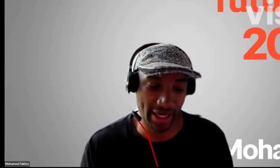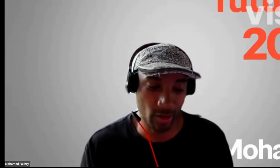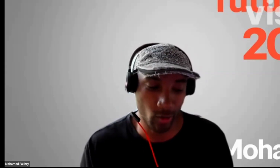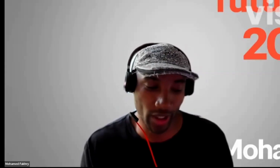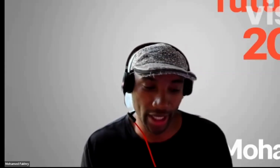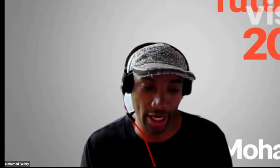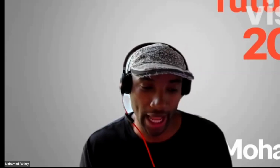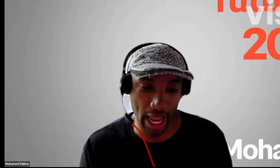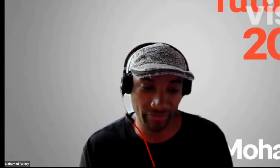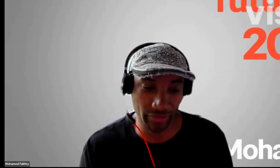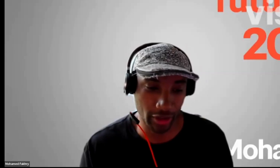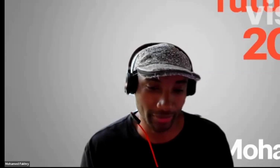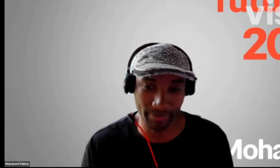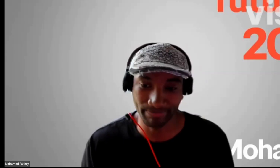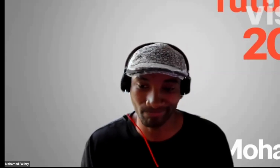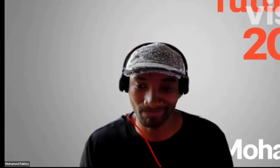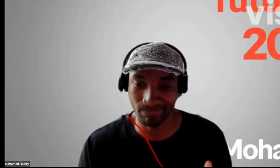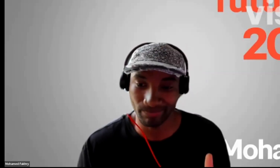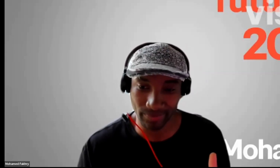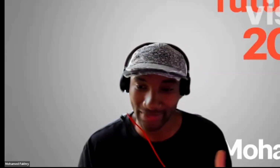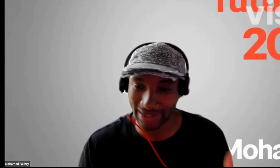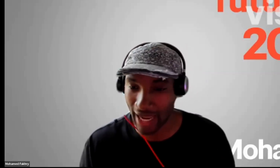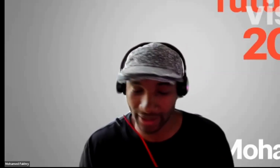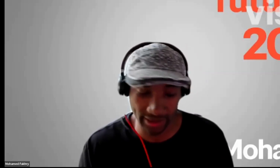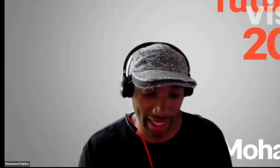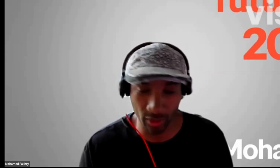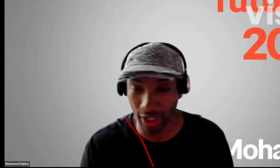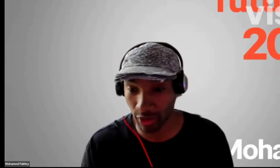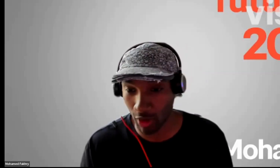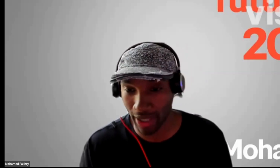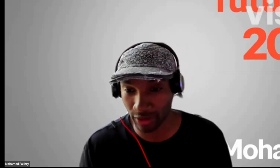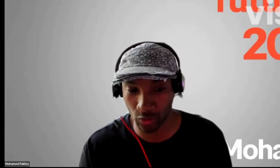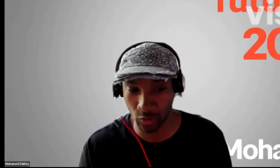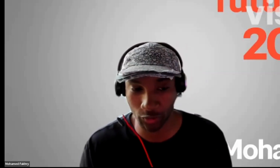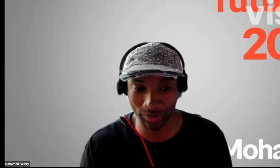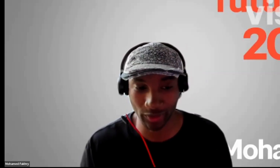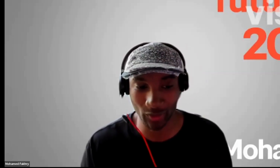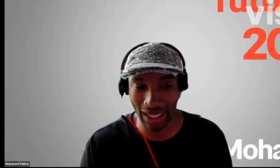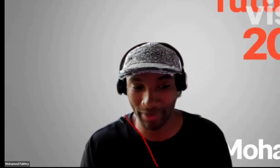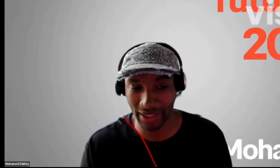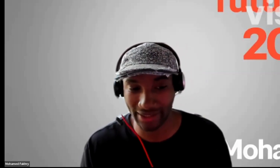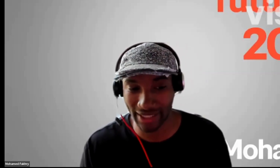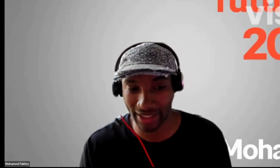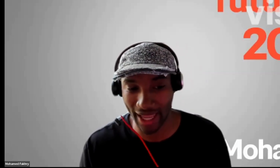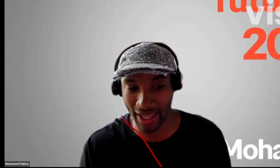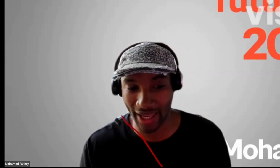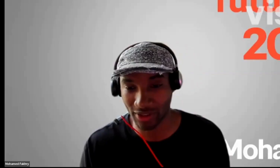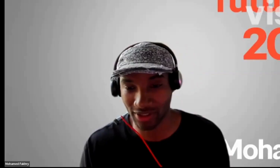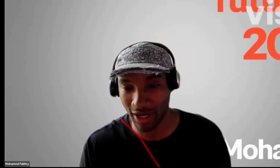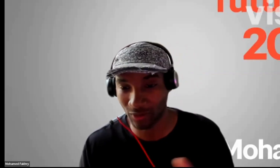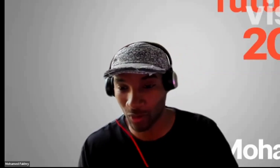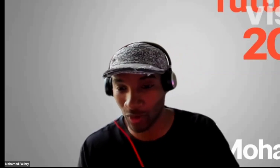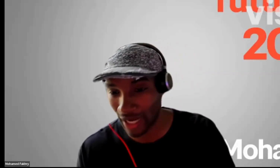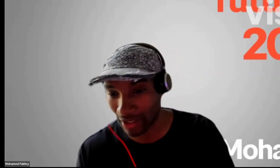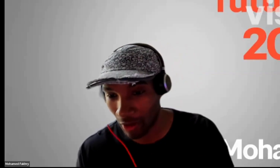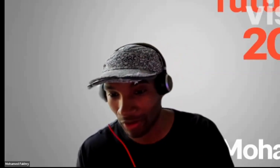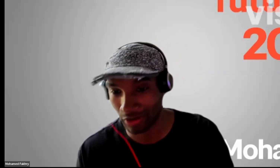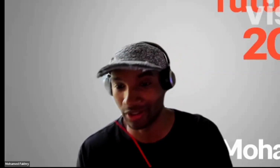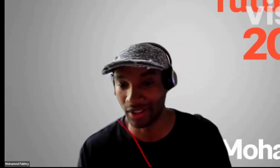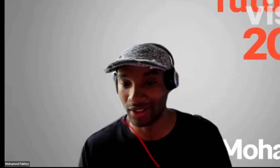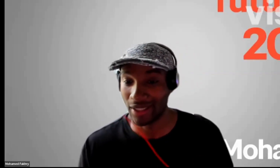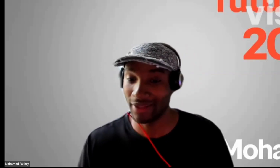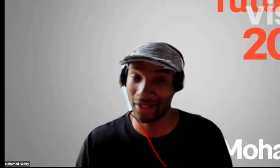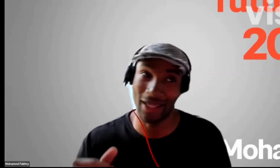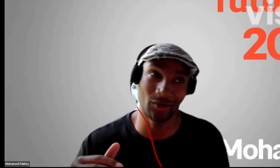But then 1 year after that, I tried to go back to school. But what happened is that I had to start 2 grade